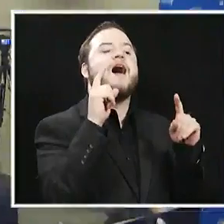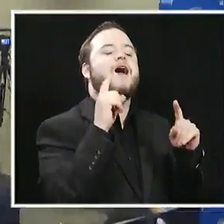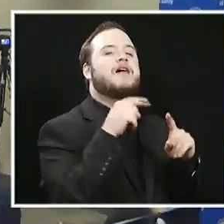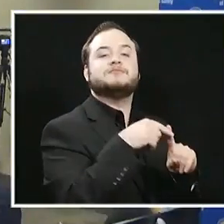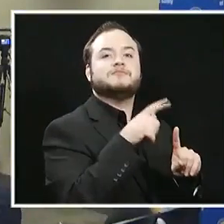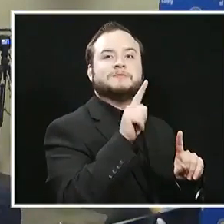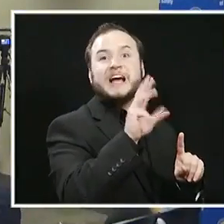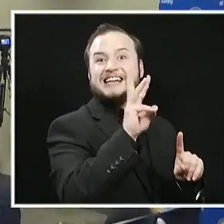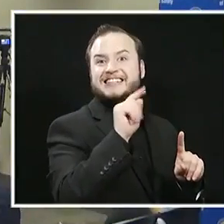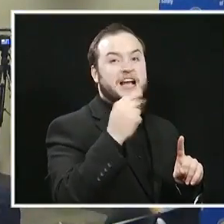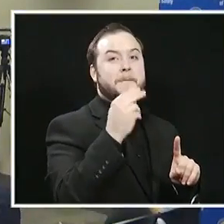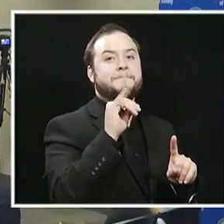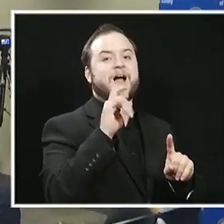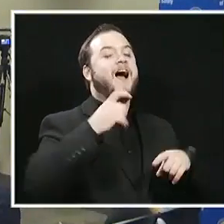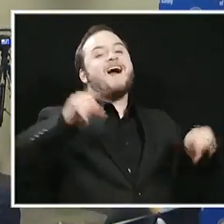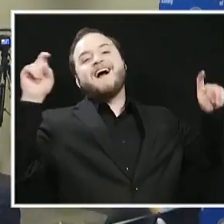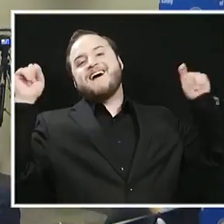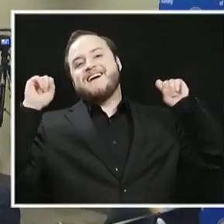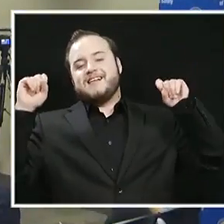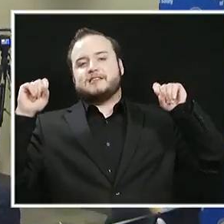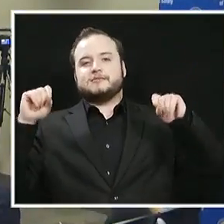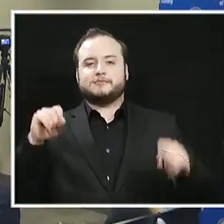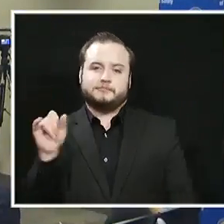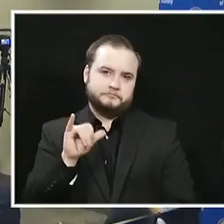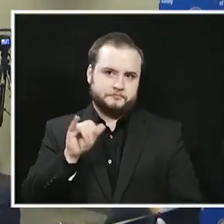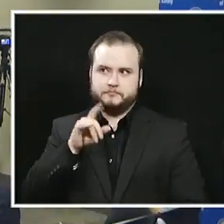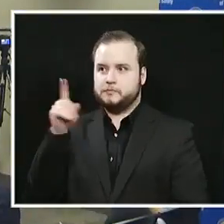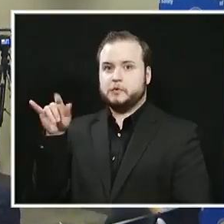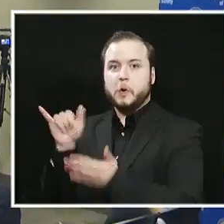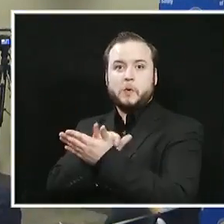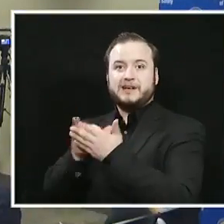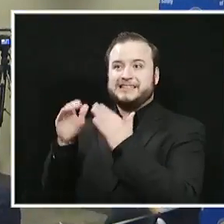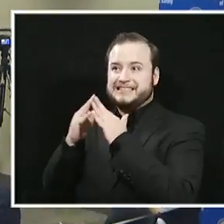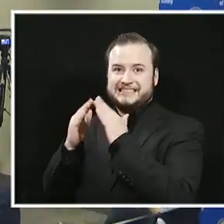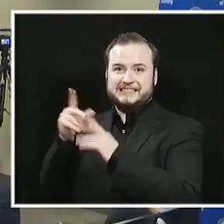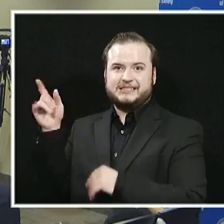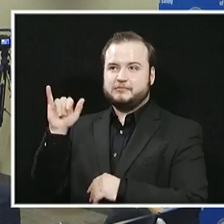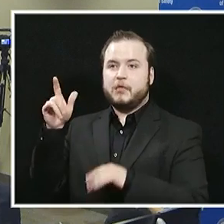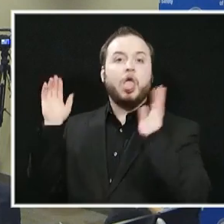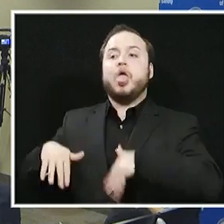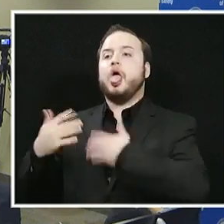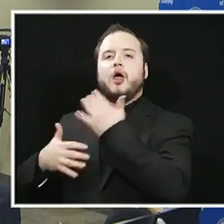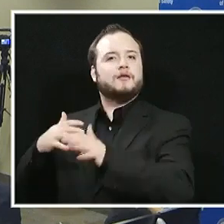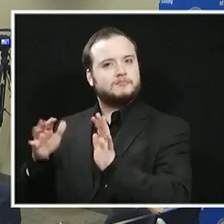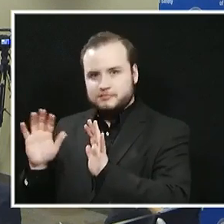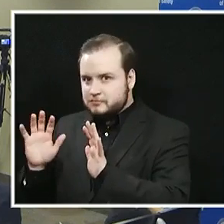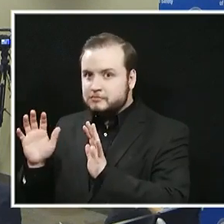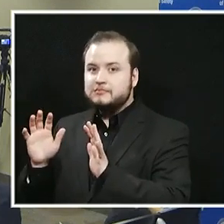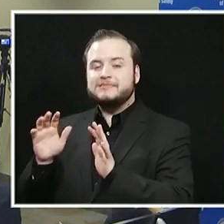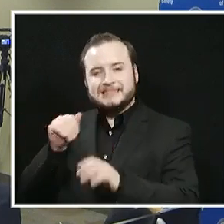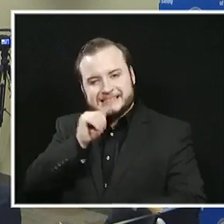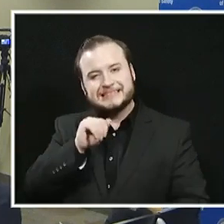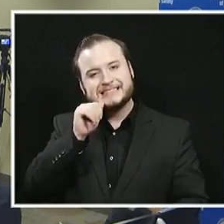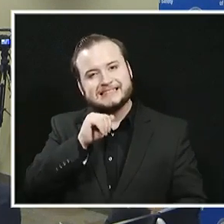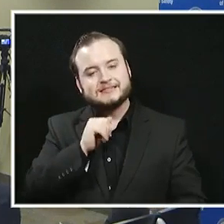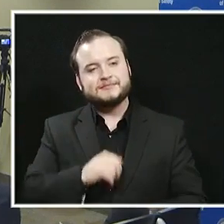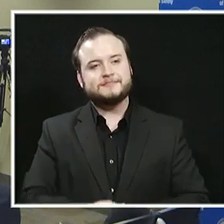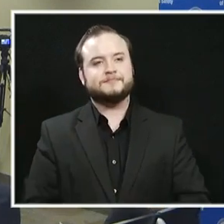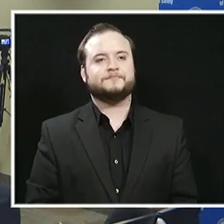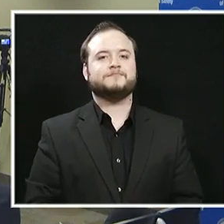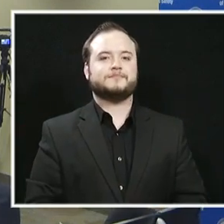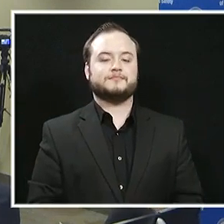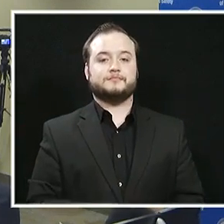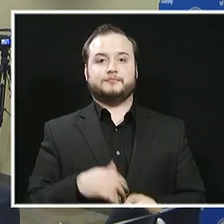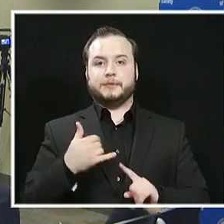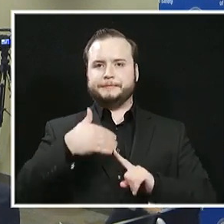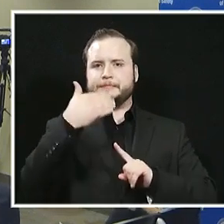happens. Governor, a lot of concern in the statewide media again about agriculture and food systems. And today, yeah. Senator Gazelka said perhaps you should consider